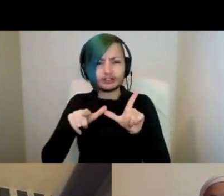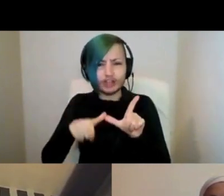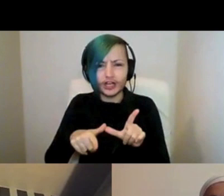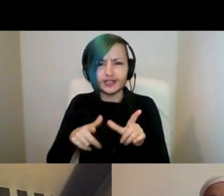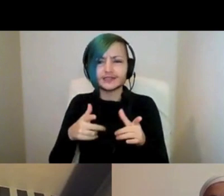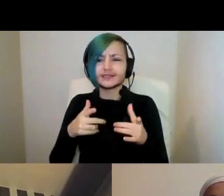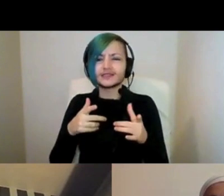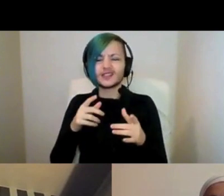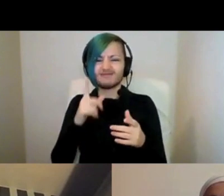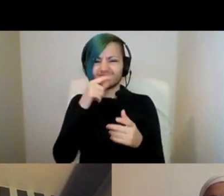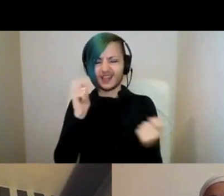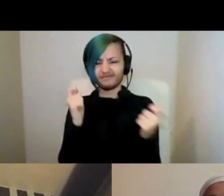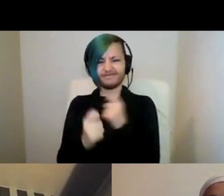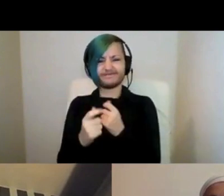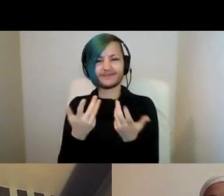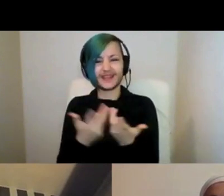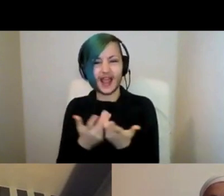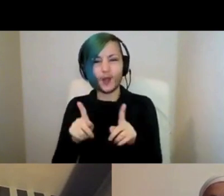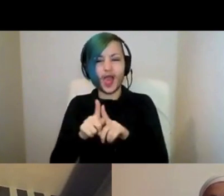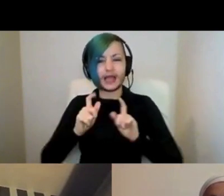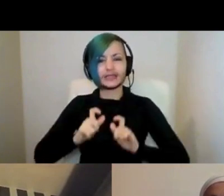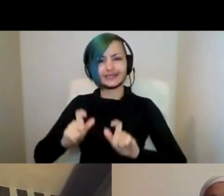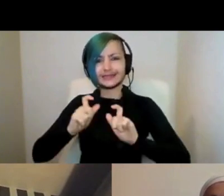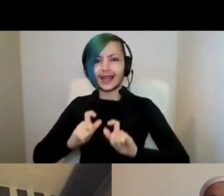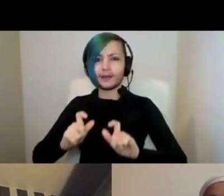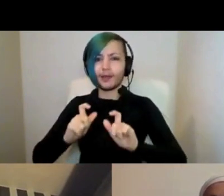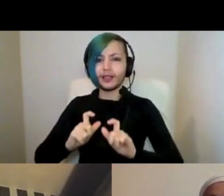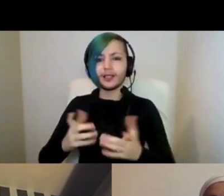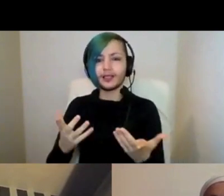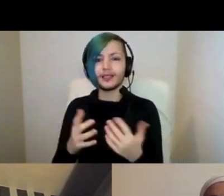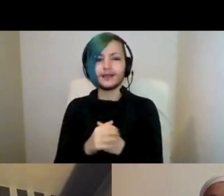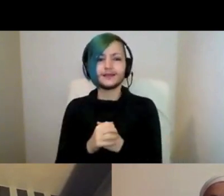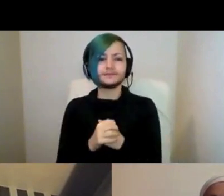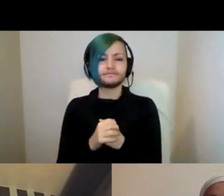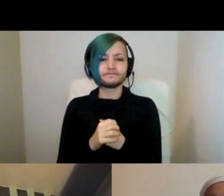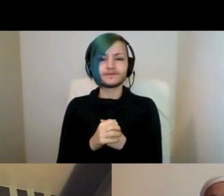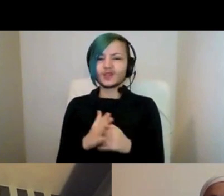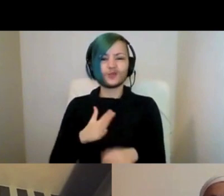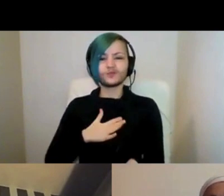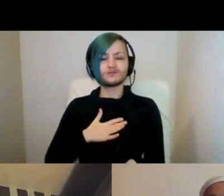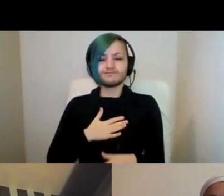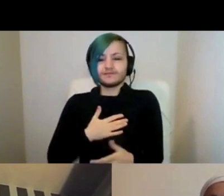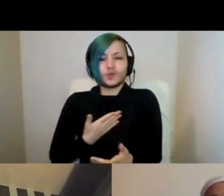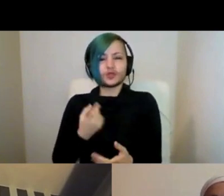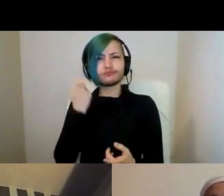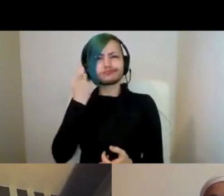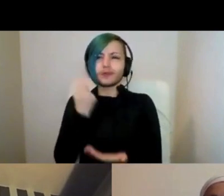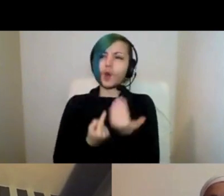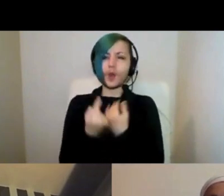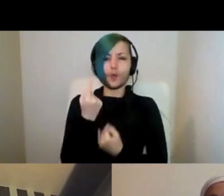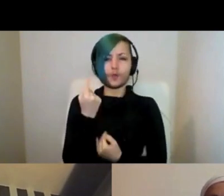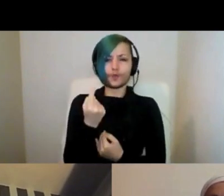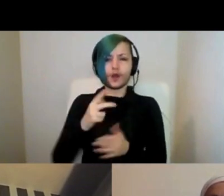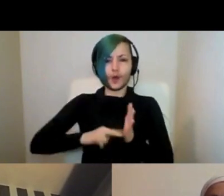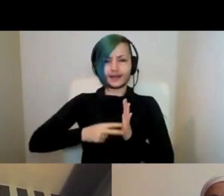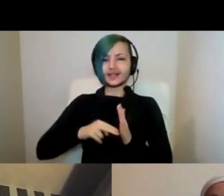sustainability. So beyond just the longevity of a single organization, thinking about what sustainable